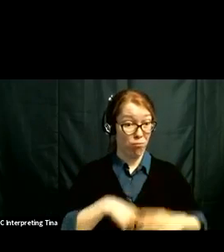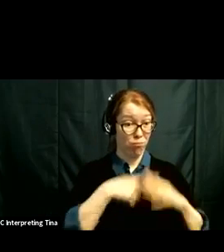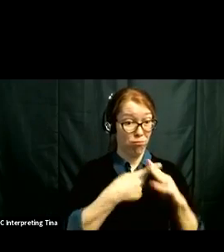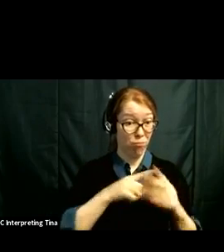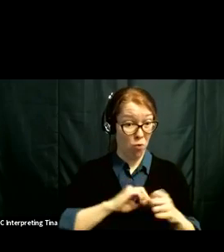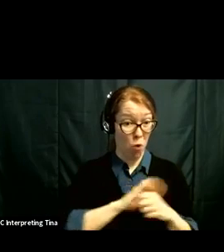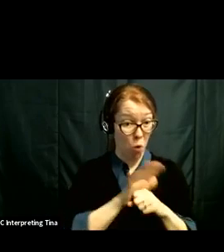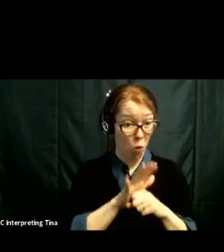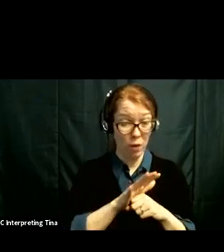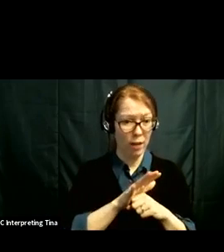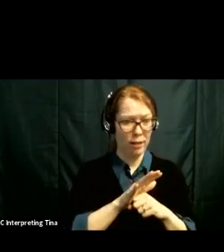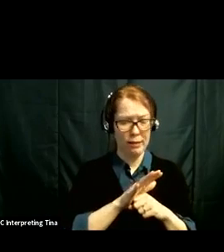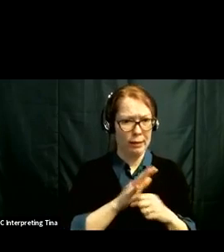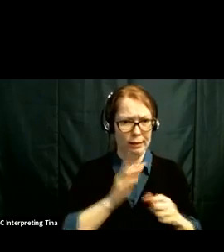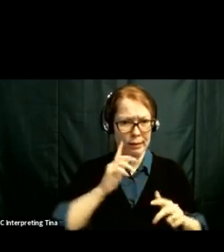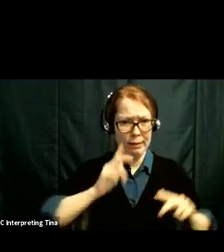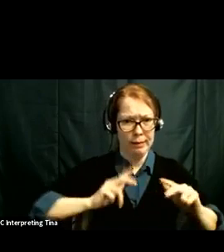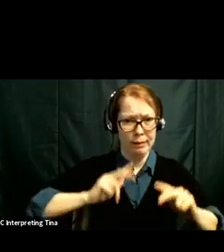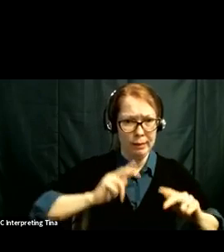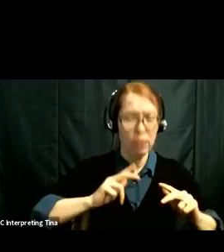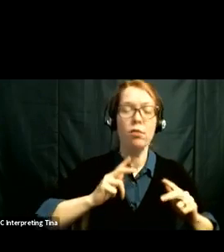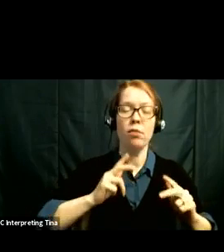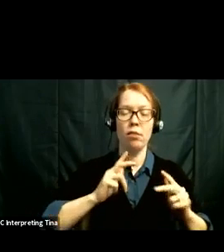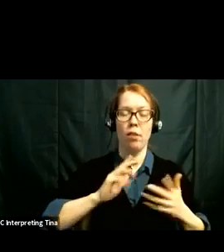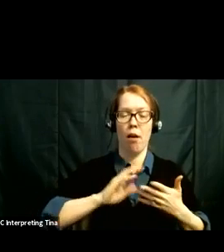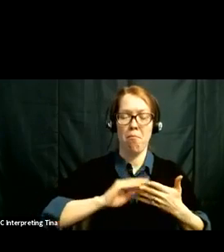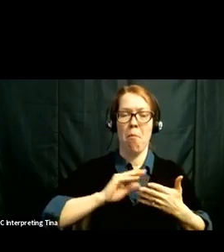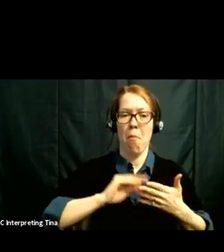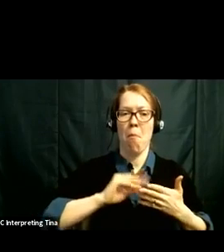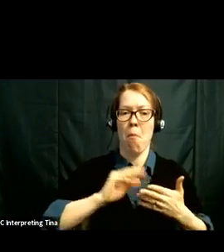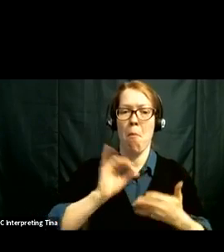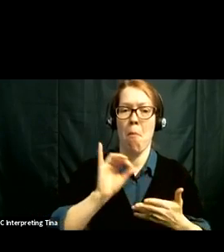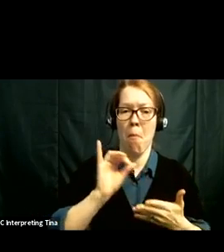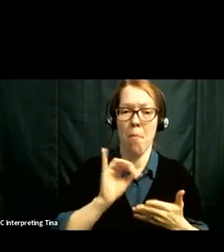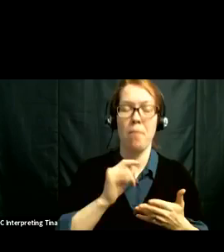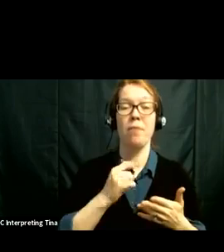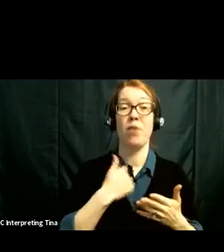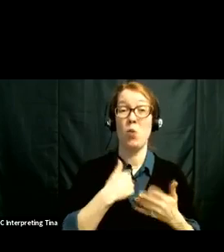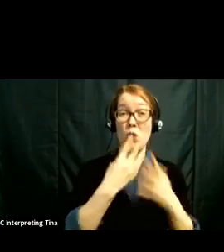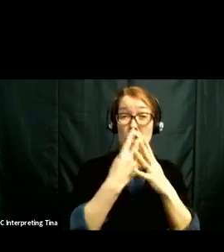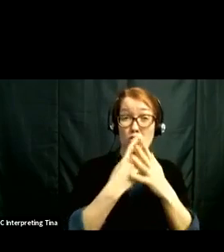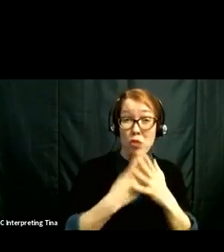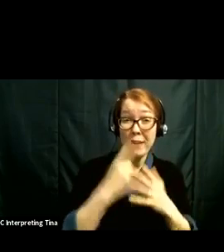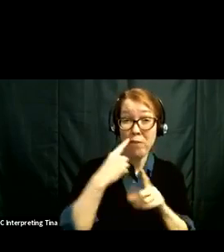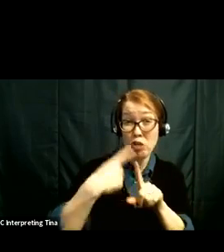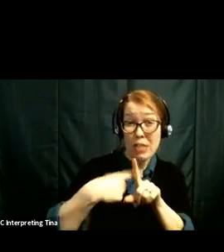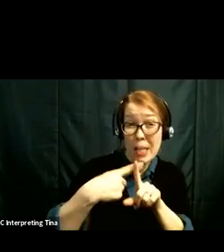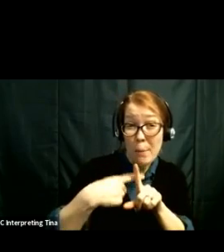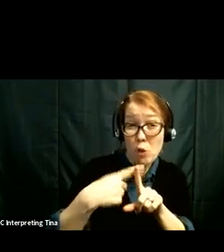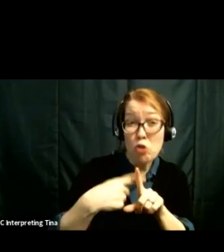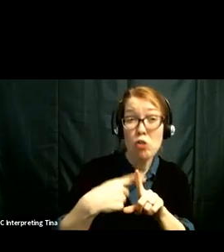and that we, you know, were screening for temperatures and thought that that would